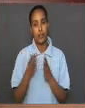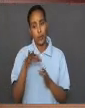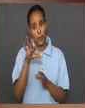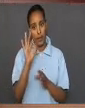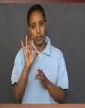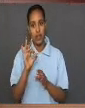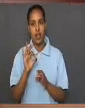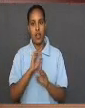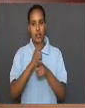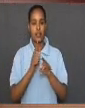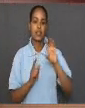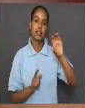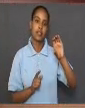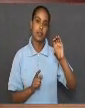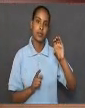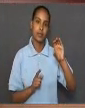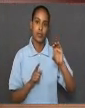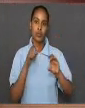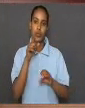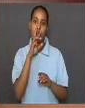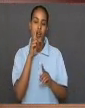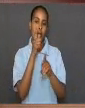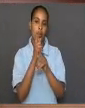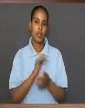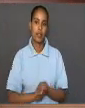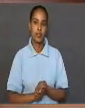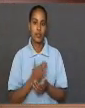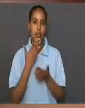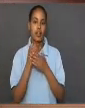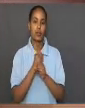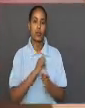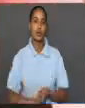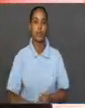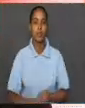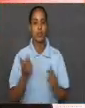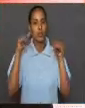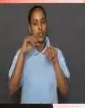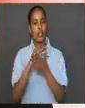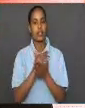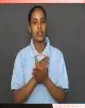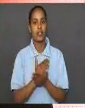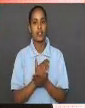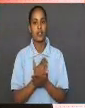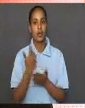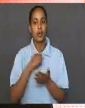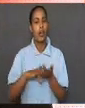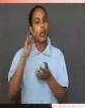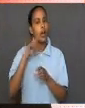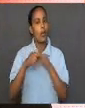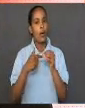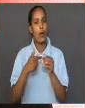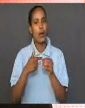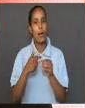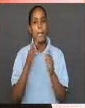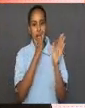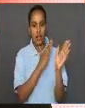picked answer C, then you are correct. Great job. In today's lesson, we